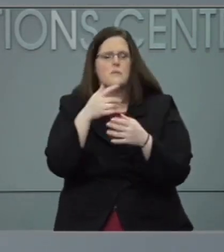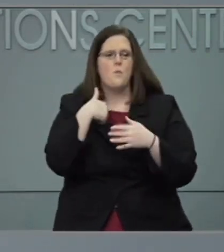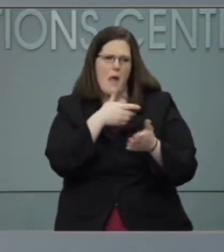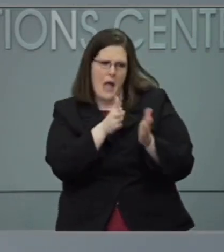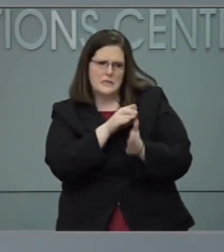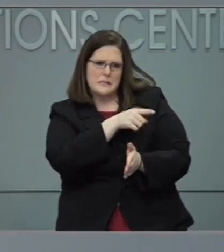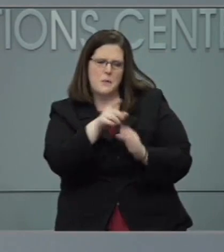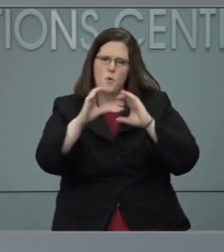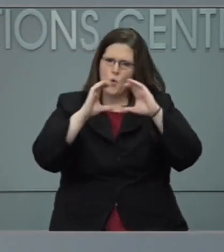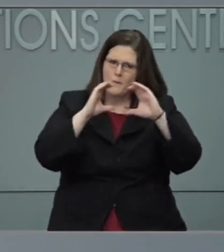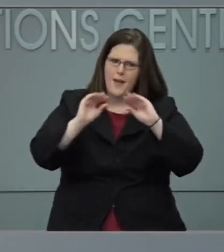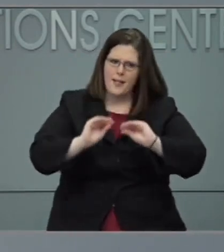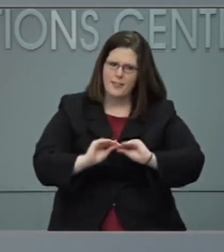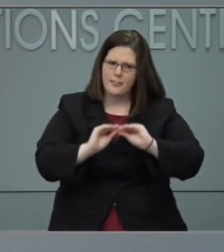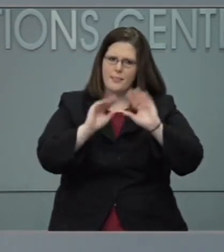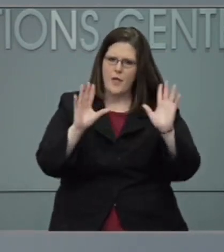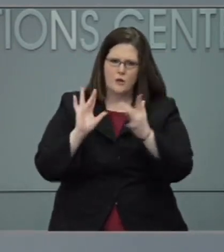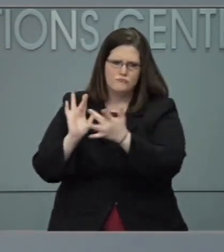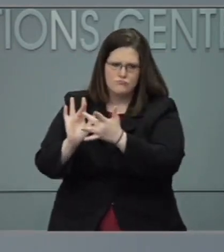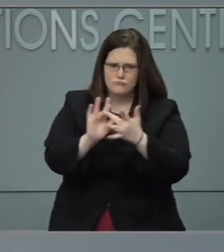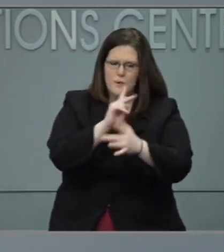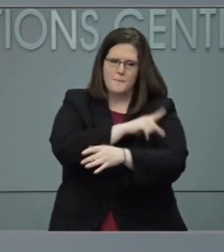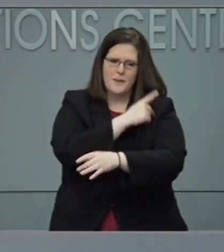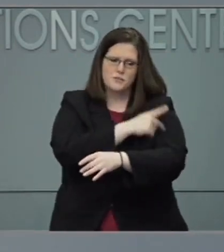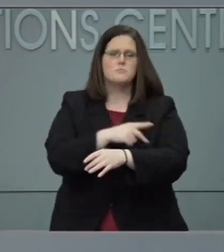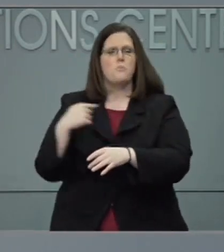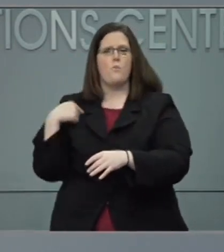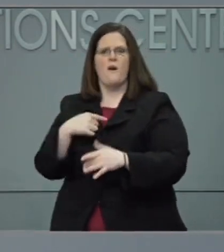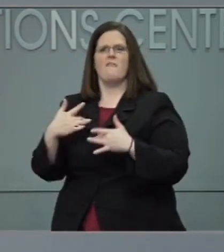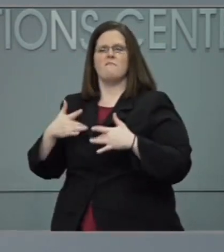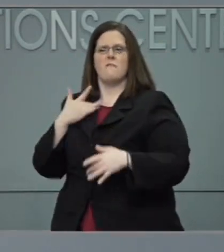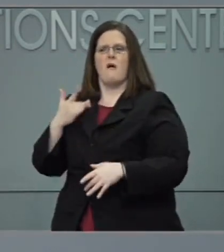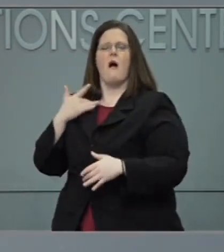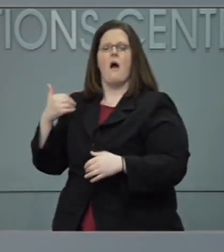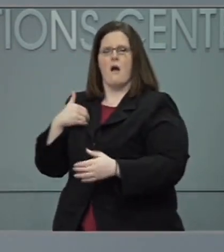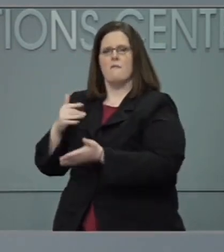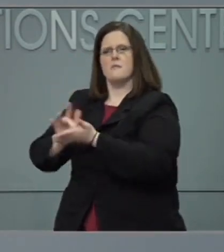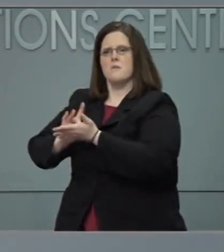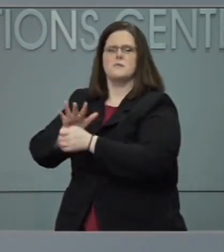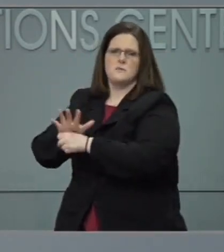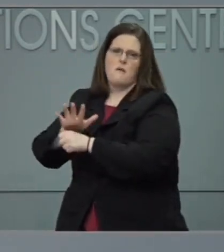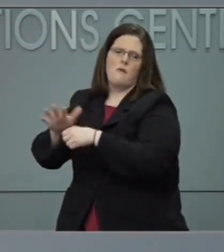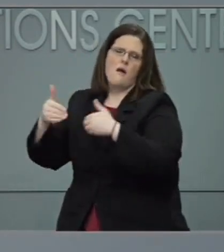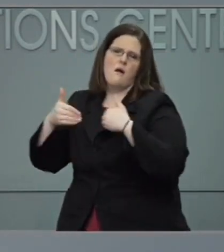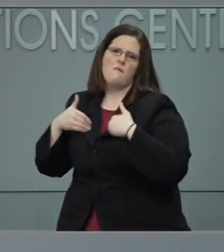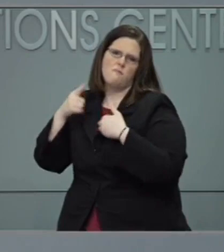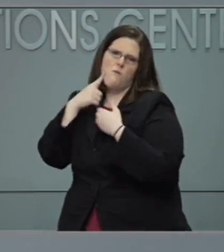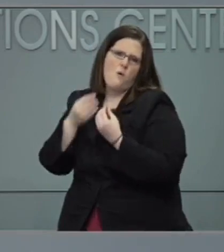do anticipate that we still have vaccine available for anyone that wishes to receive it.